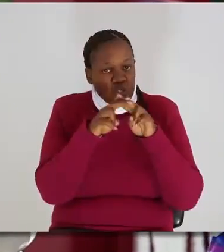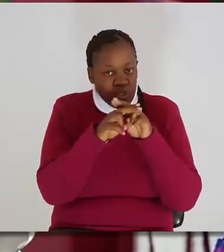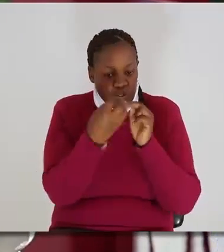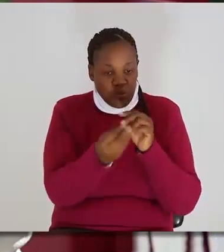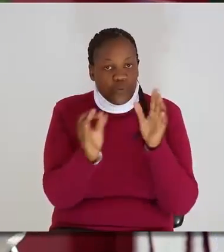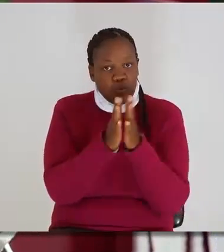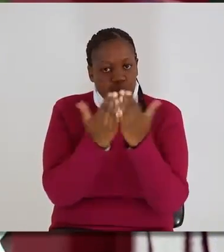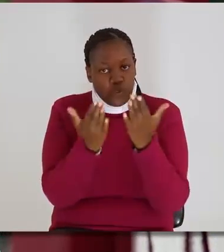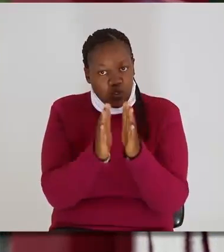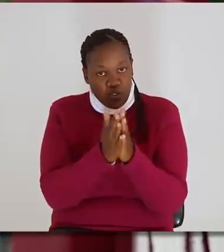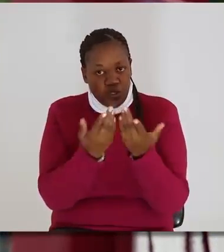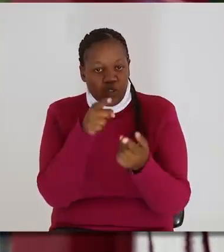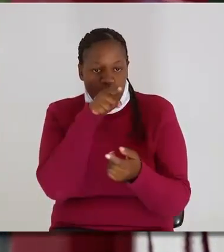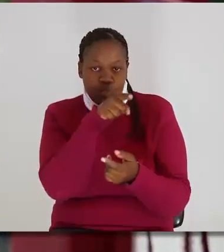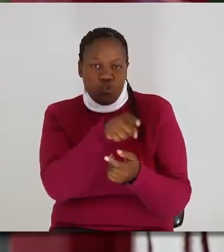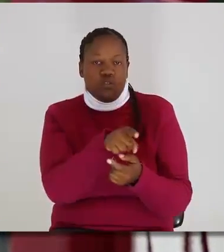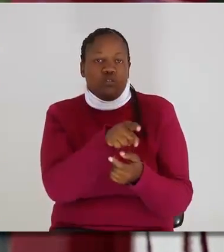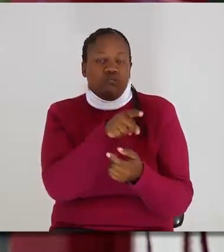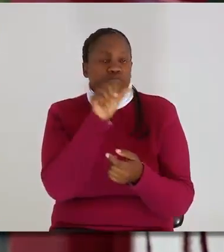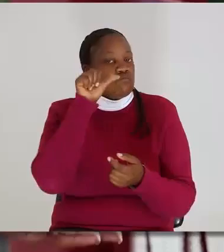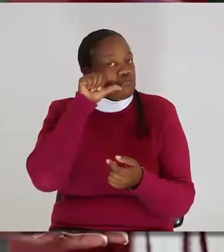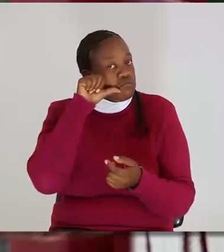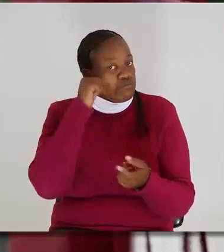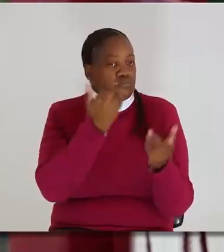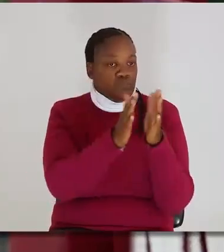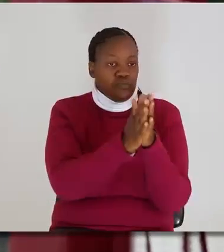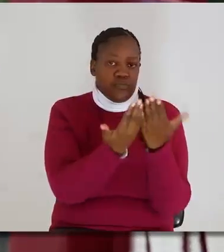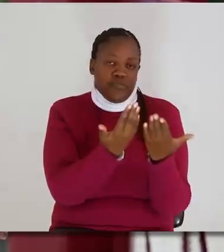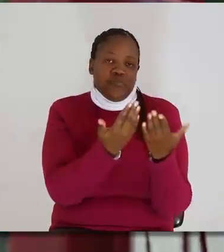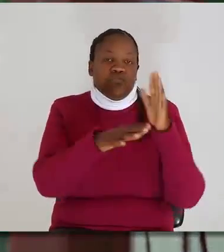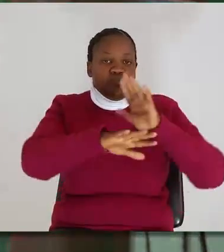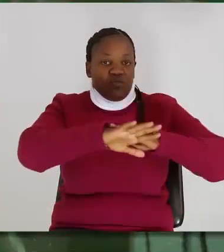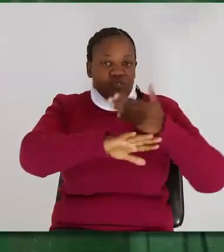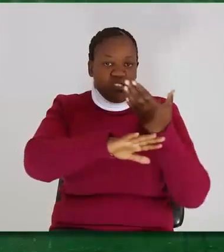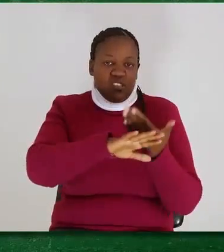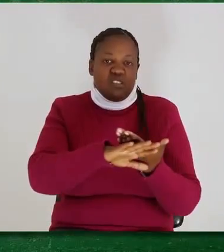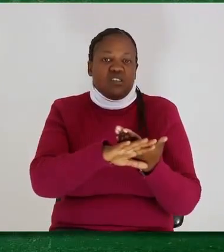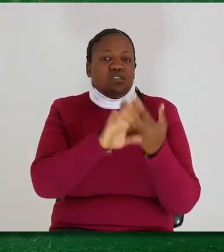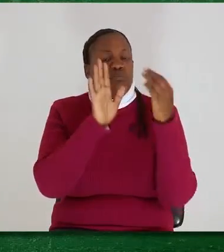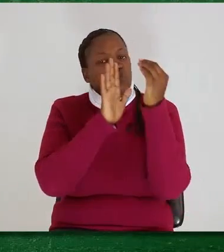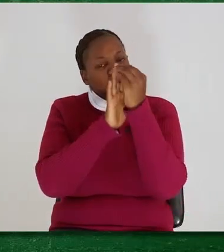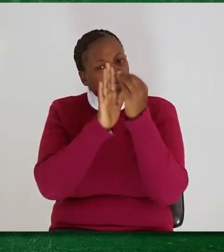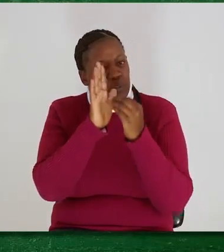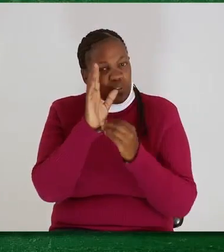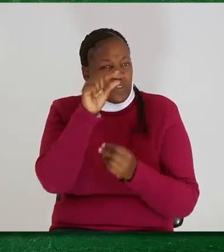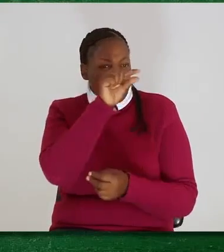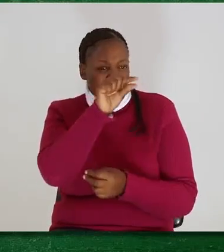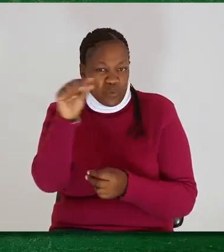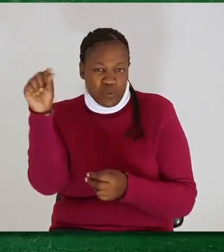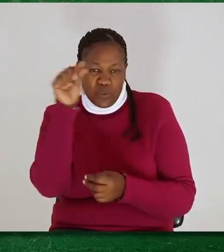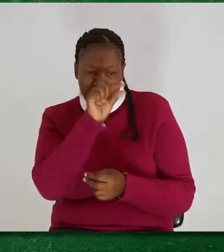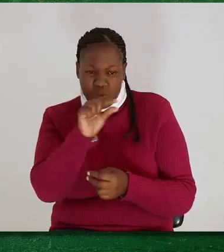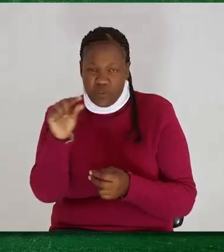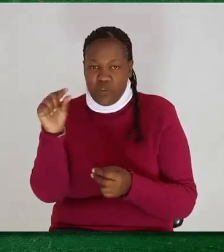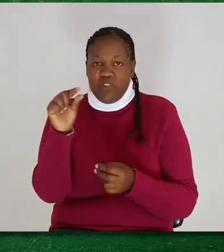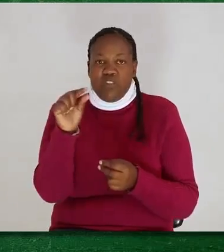or ideas, right? This is often used in children's books or fictional literature. For example,